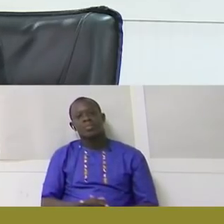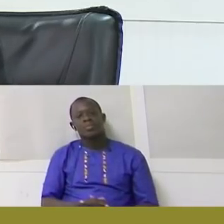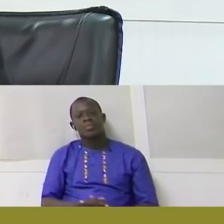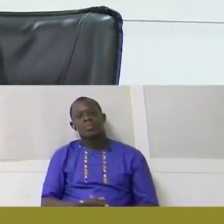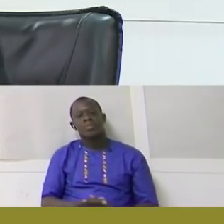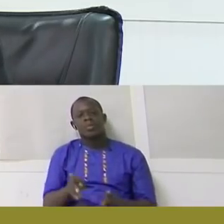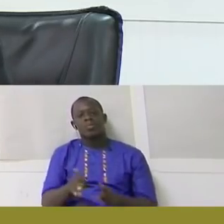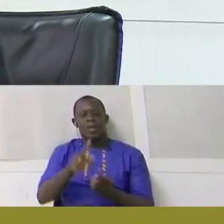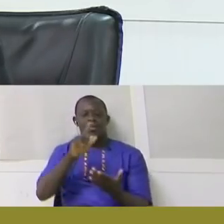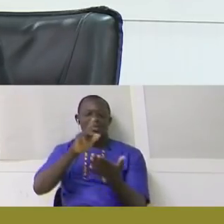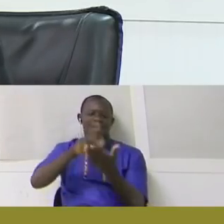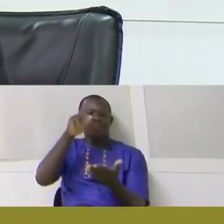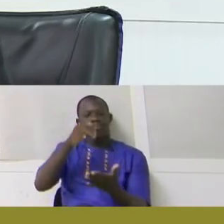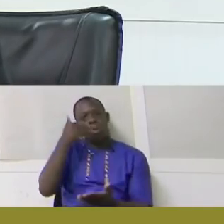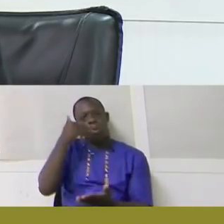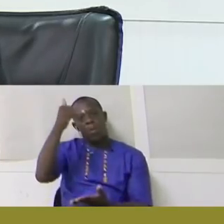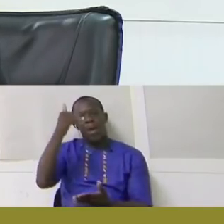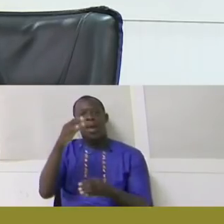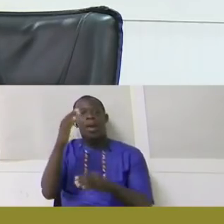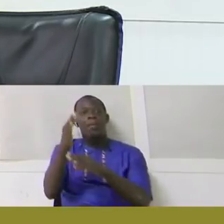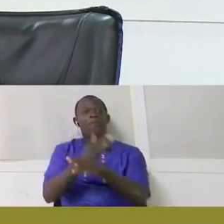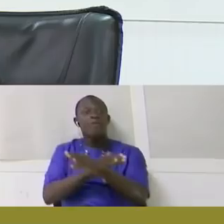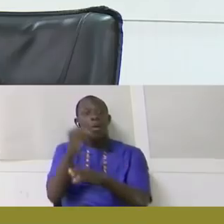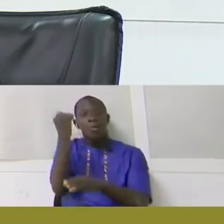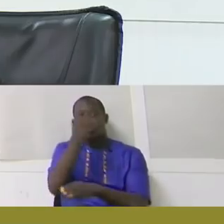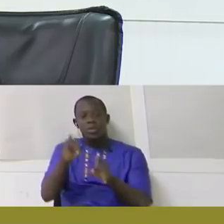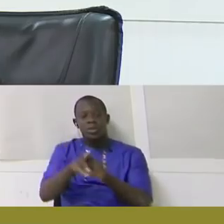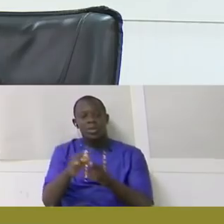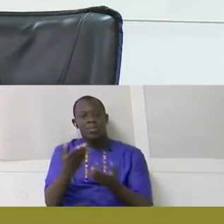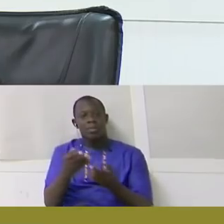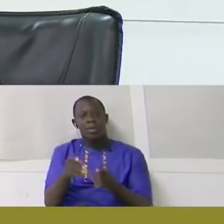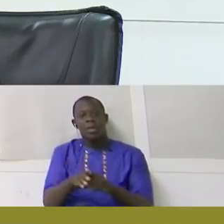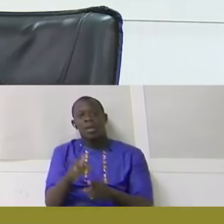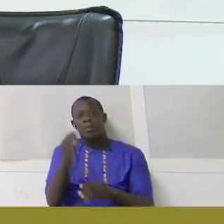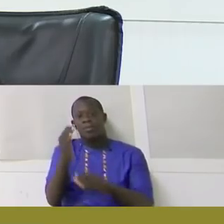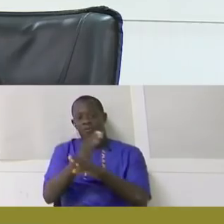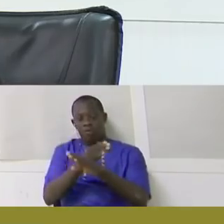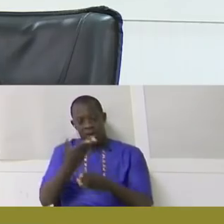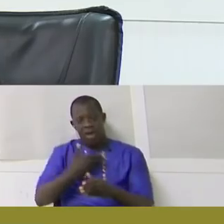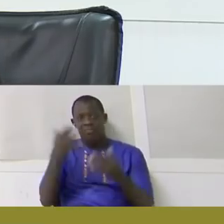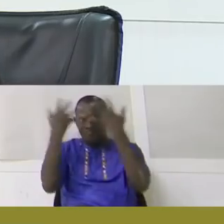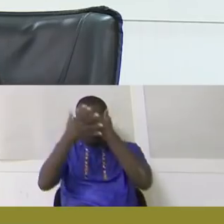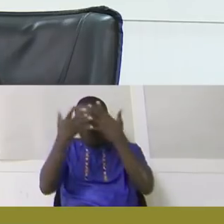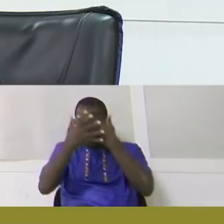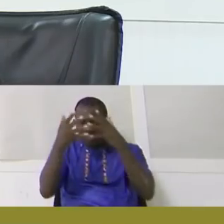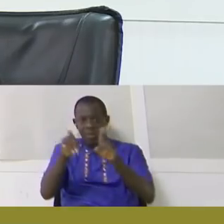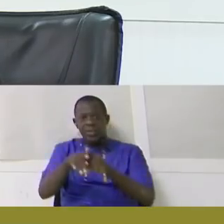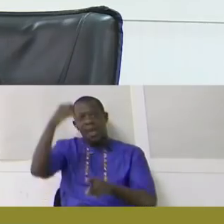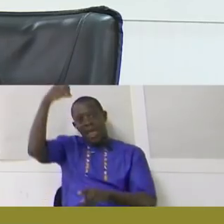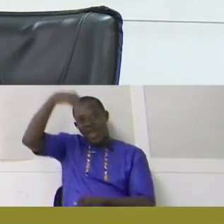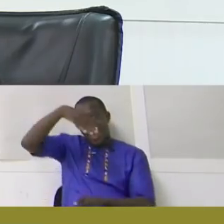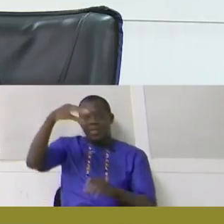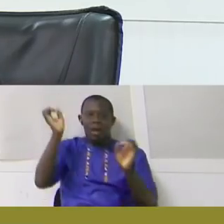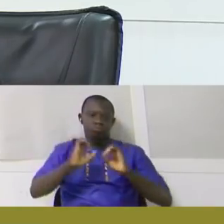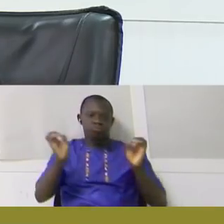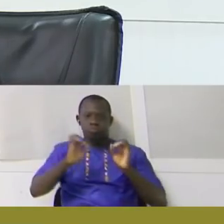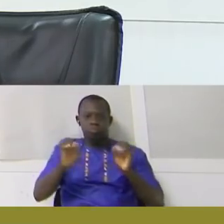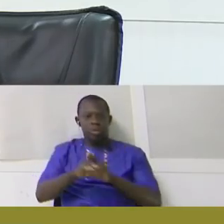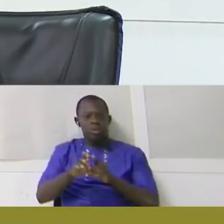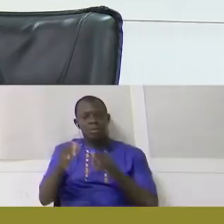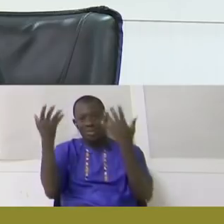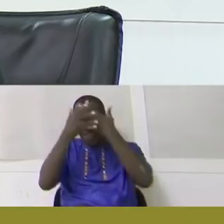mobile am bi because time bobu light amul te ci lendem lañ tok. He clicked on his mobile phone. That time the lights were off and it was